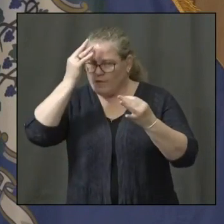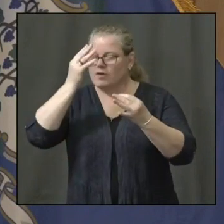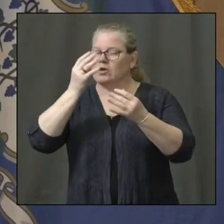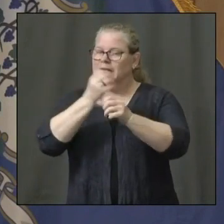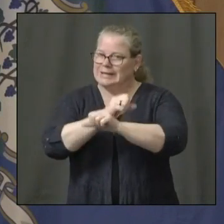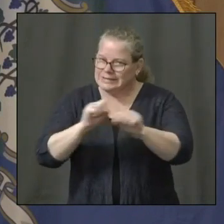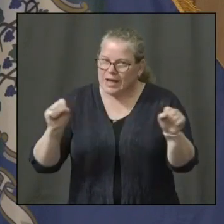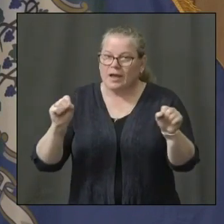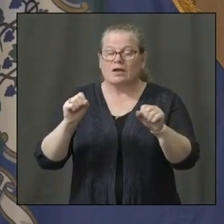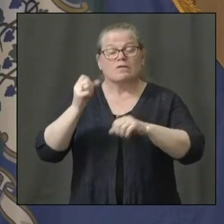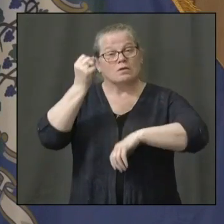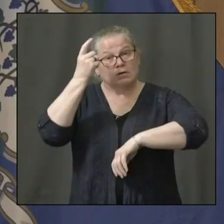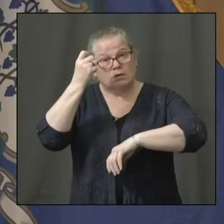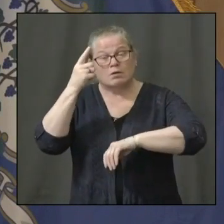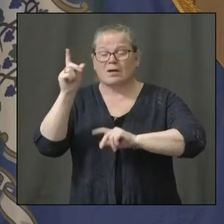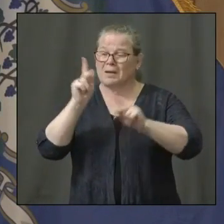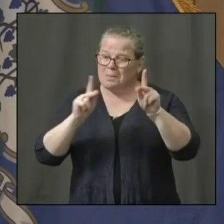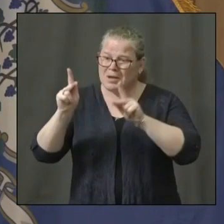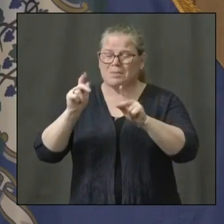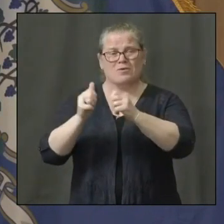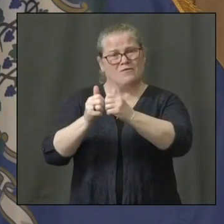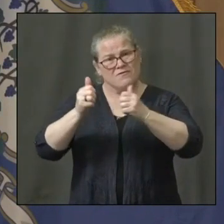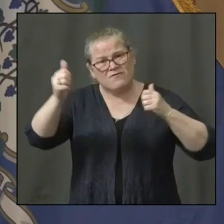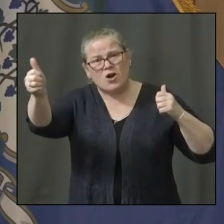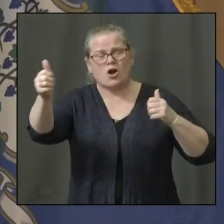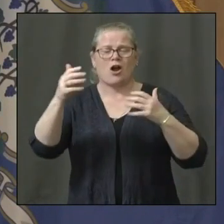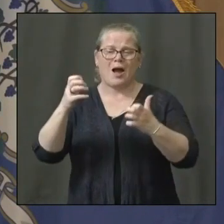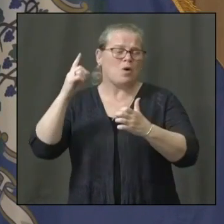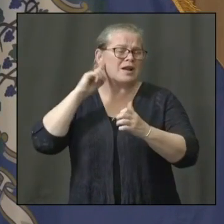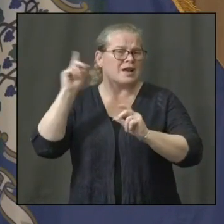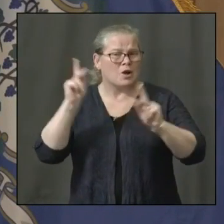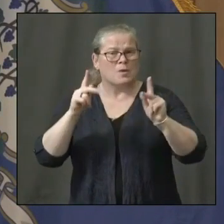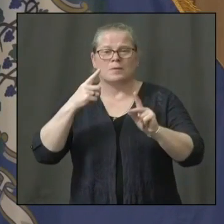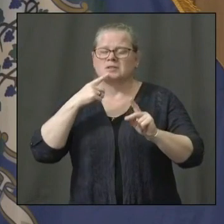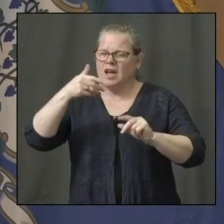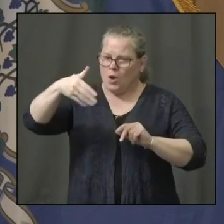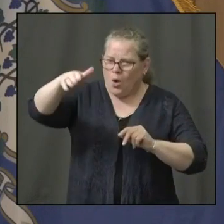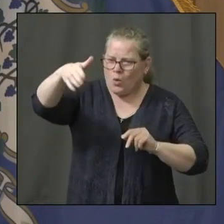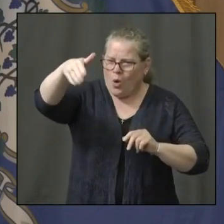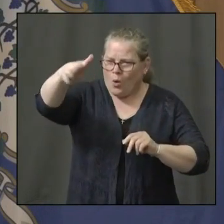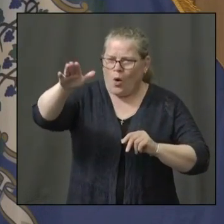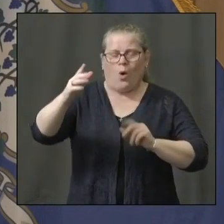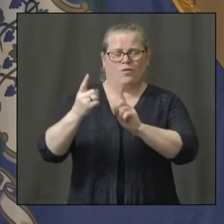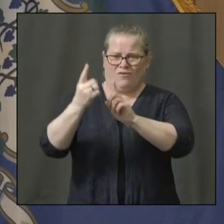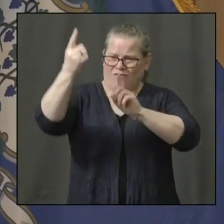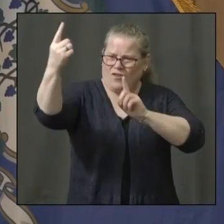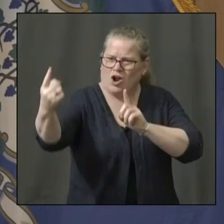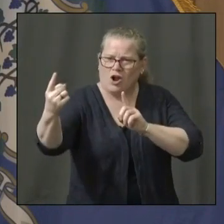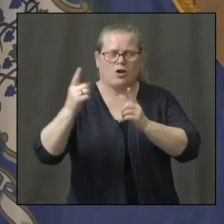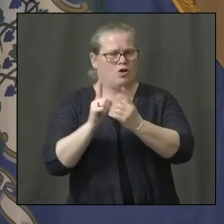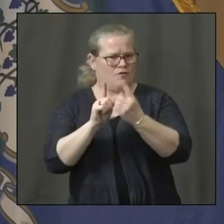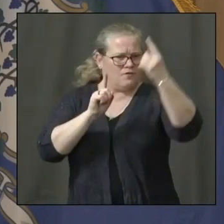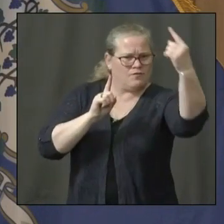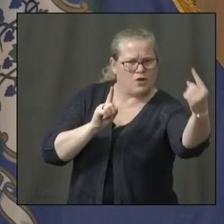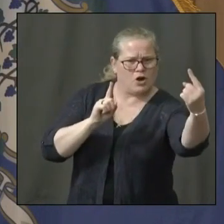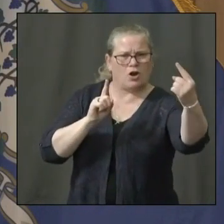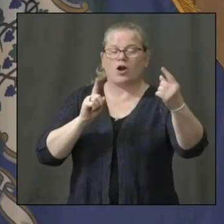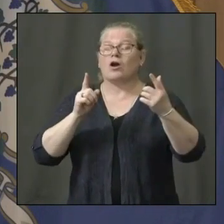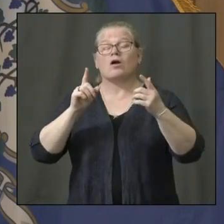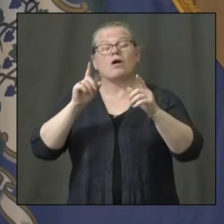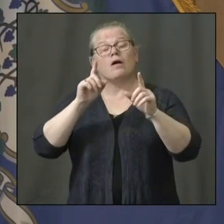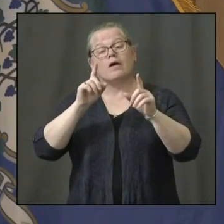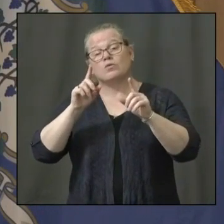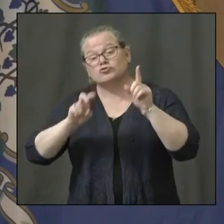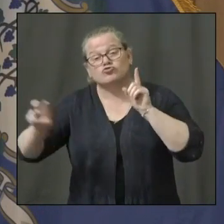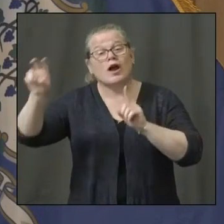hey, dude, keep your distance. I want to hear that wherever I go, when I go to those state parks, as we travel around the state. And we're going to